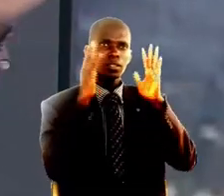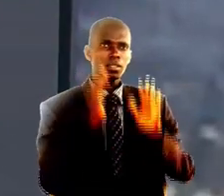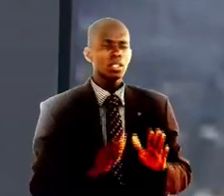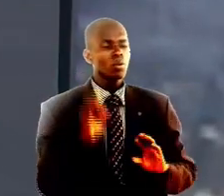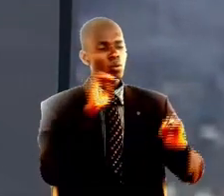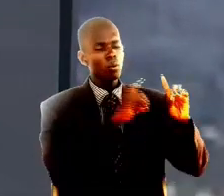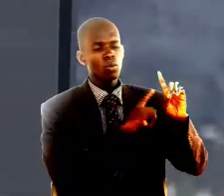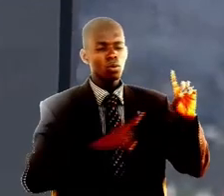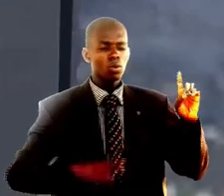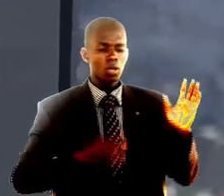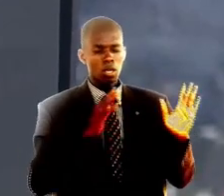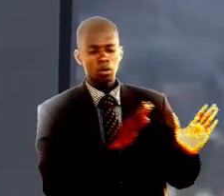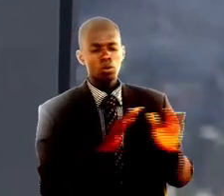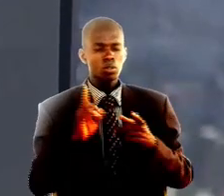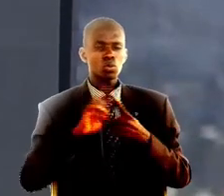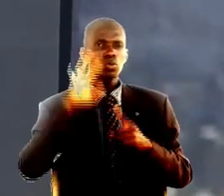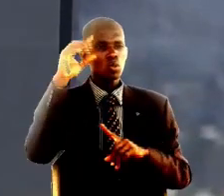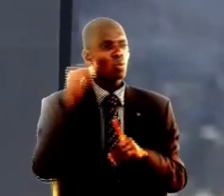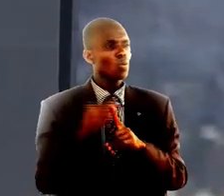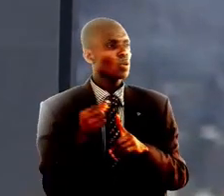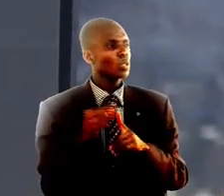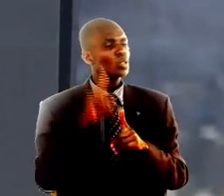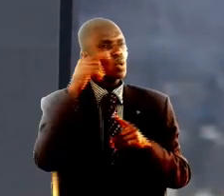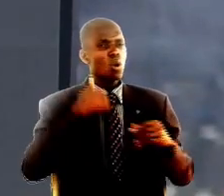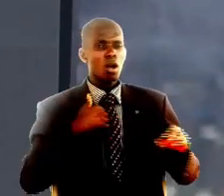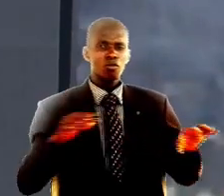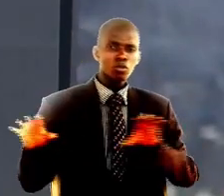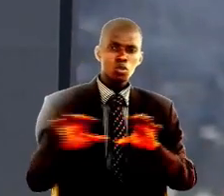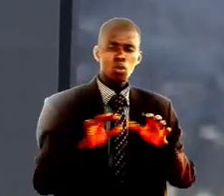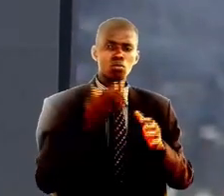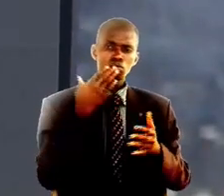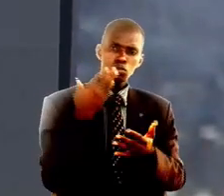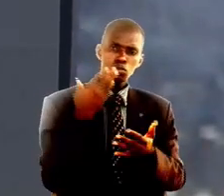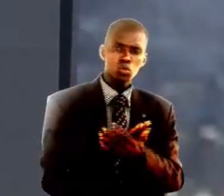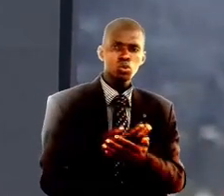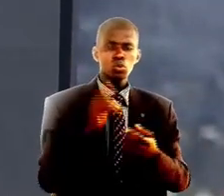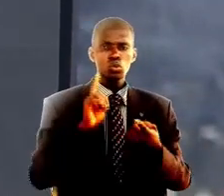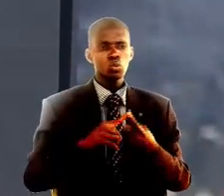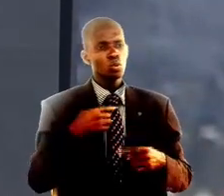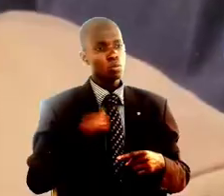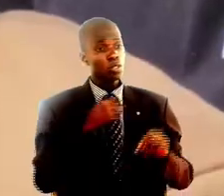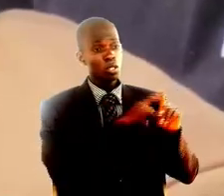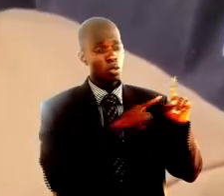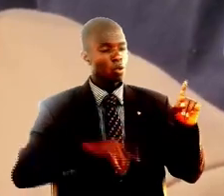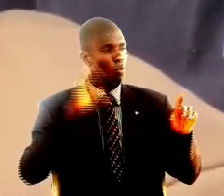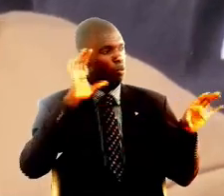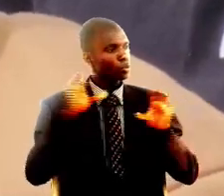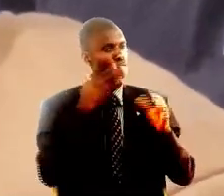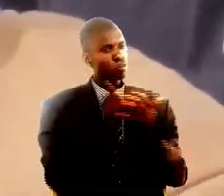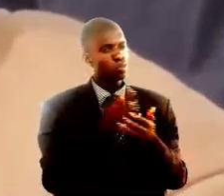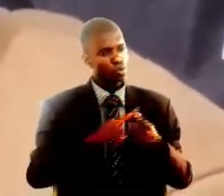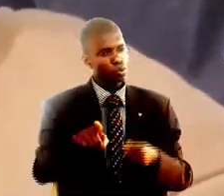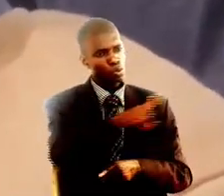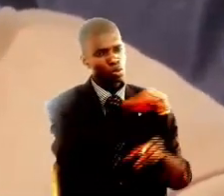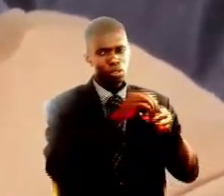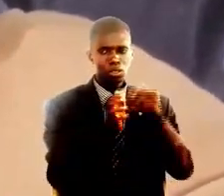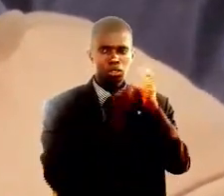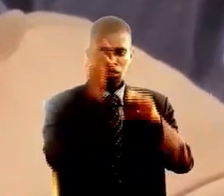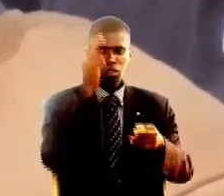according unto thy word. You've dealt well with me. The Lord will deal well with you.